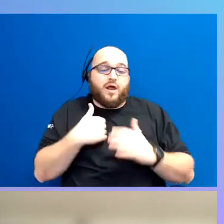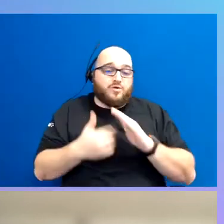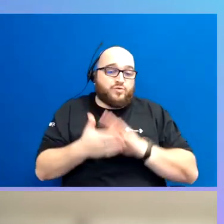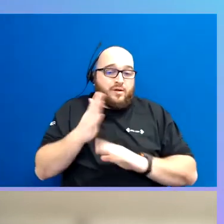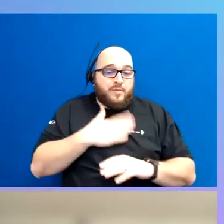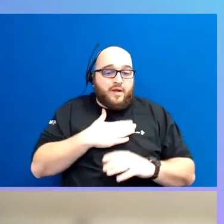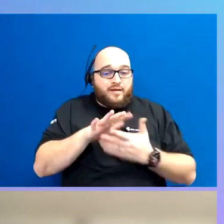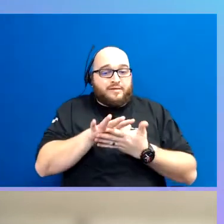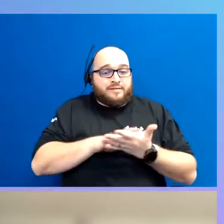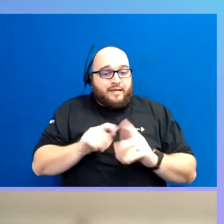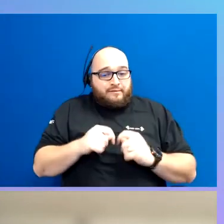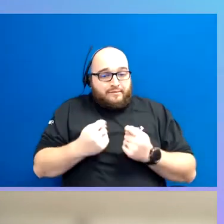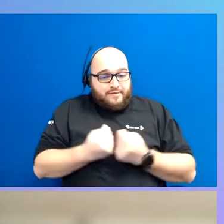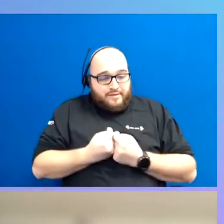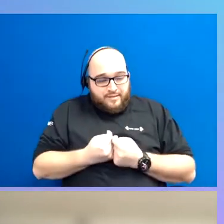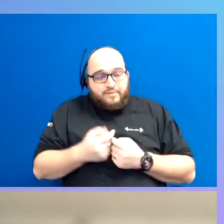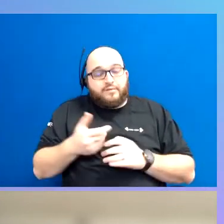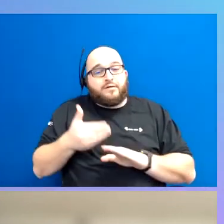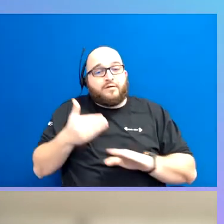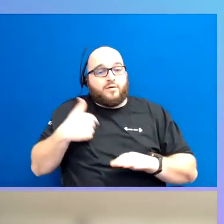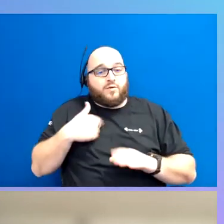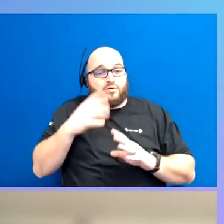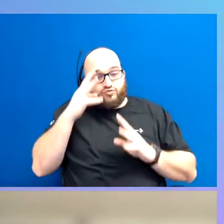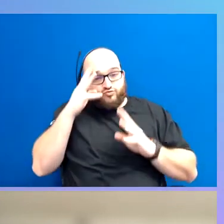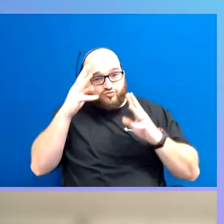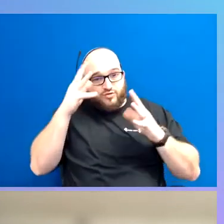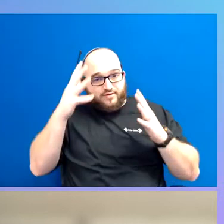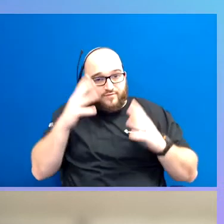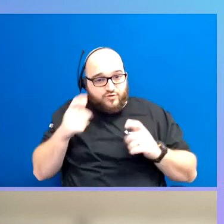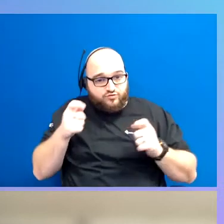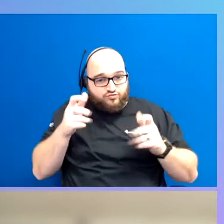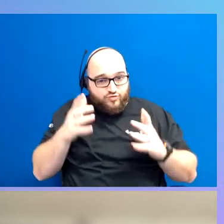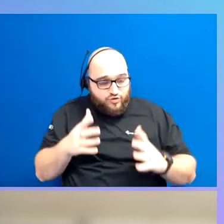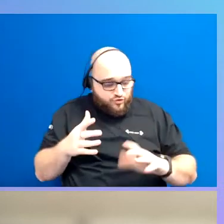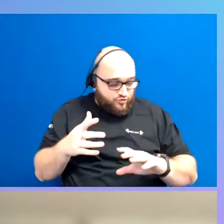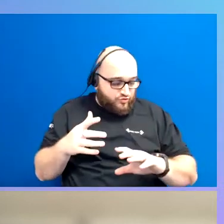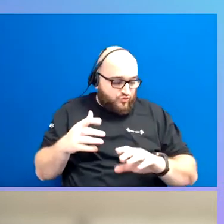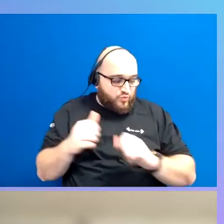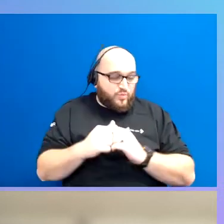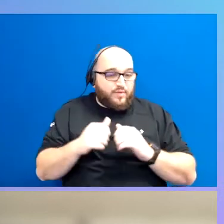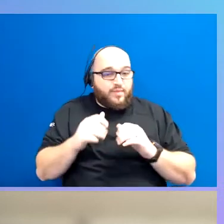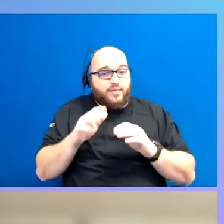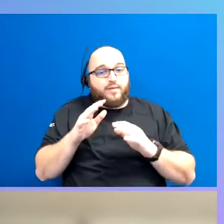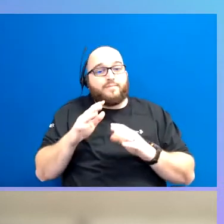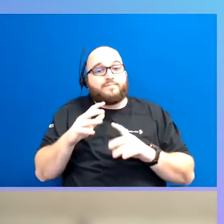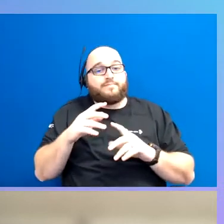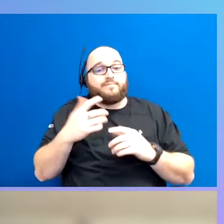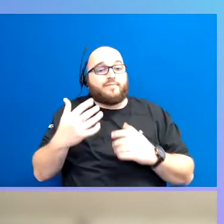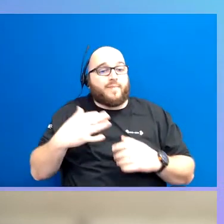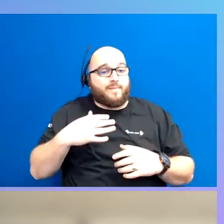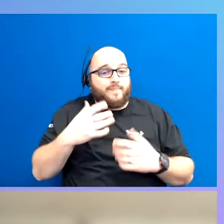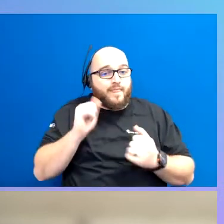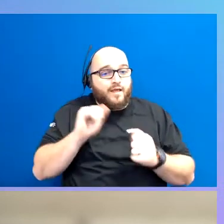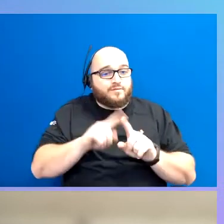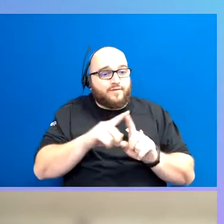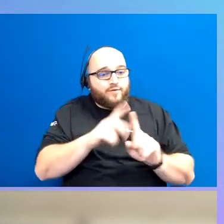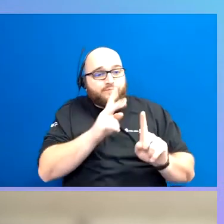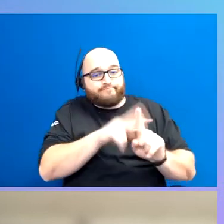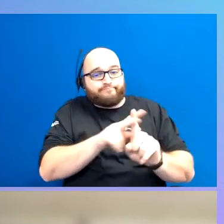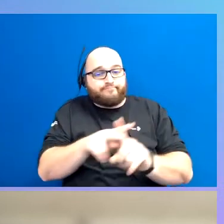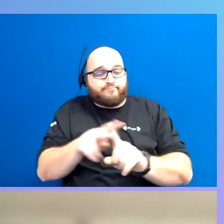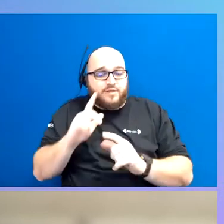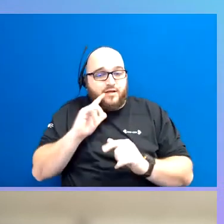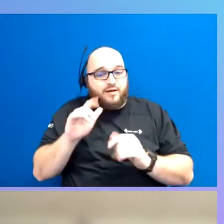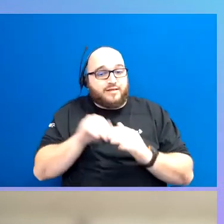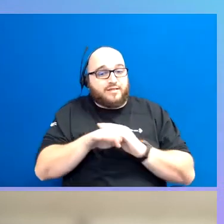and previous guises with a creative director across applications. Accessibility was a new thing at this point for the